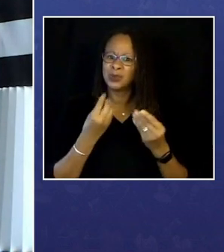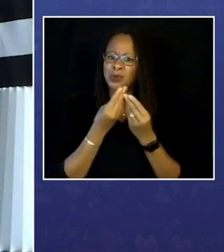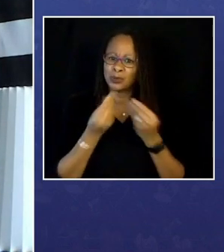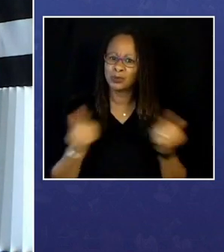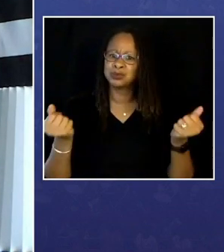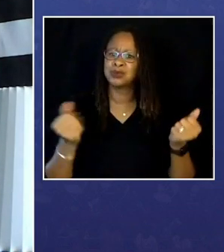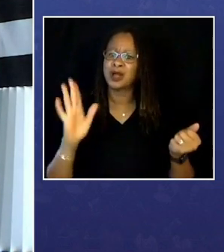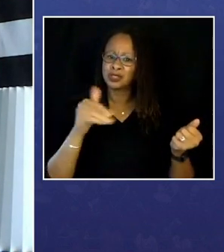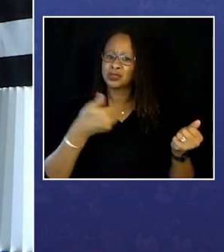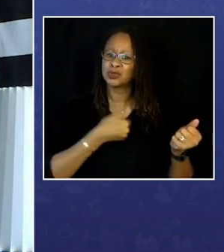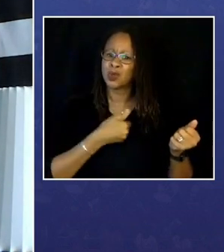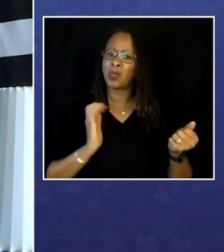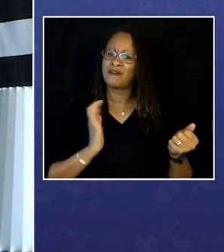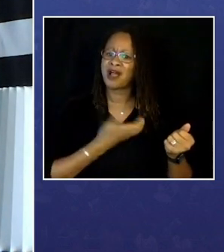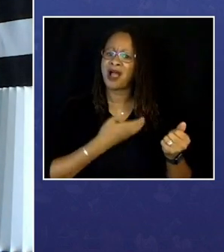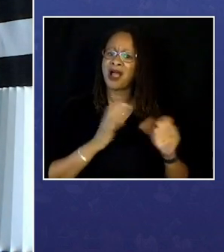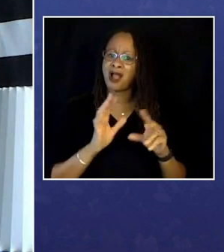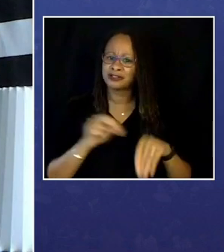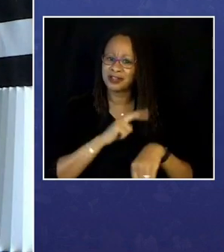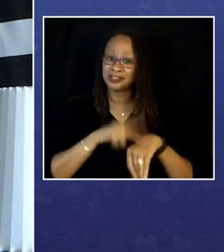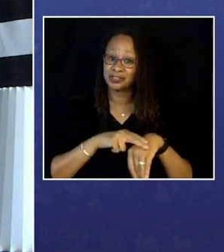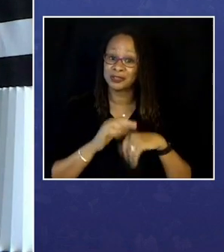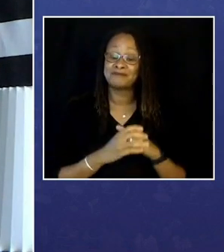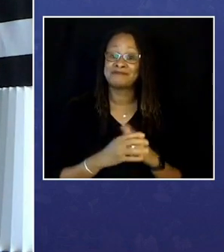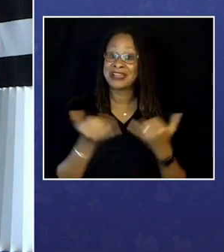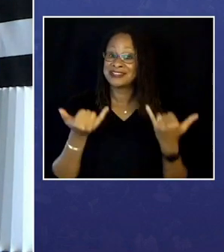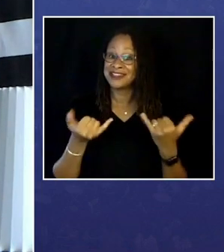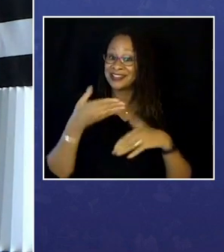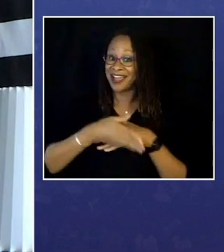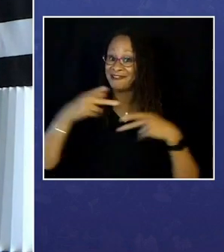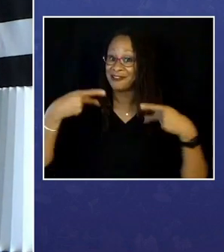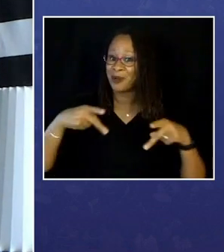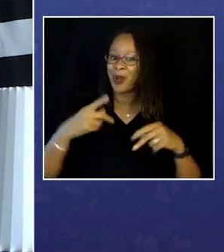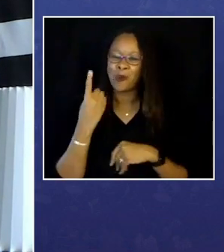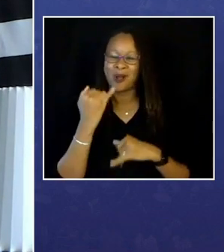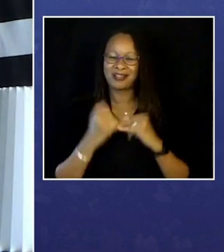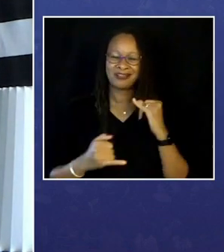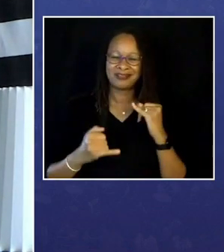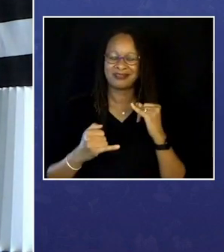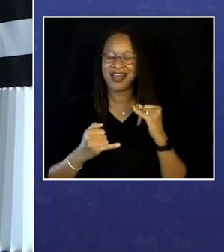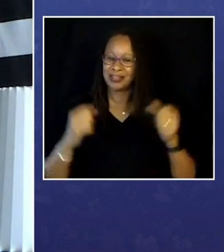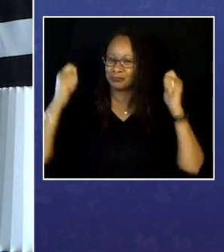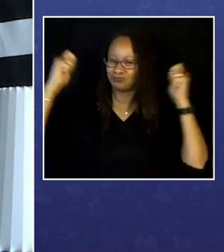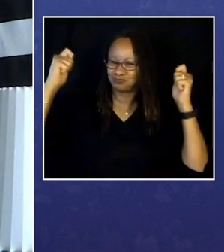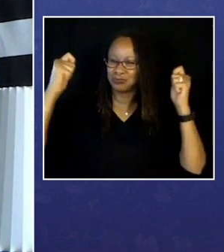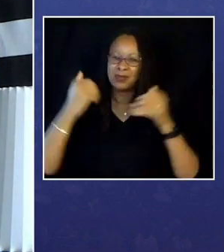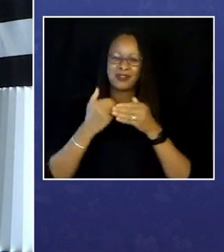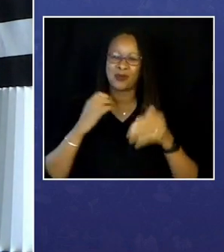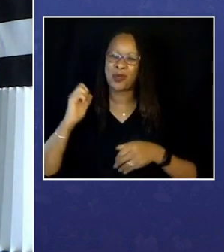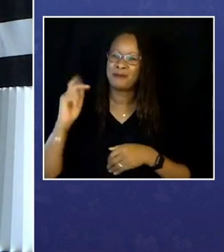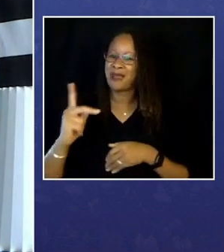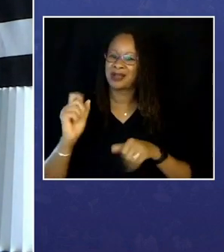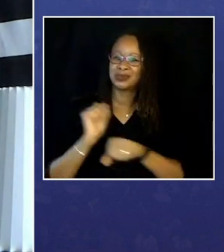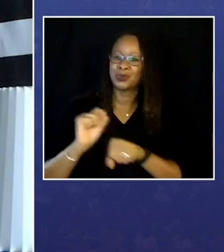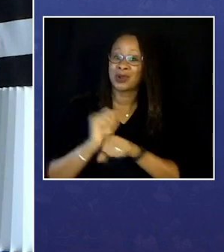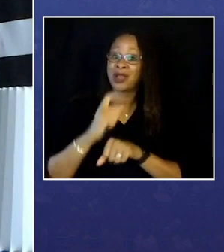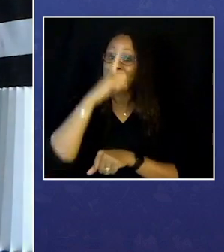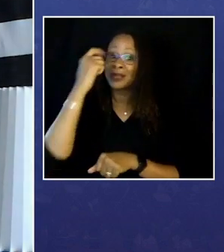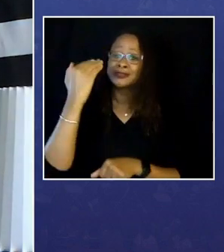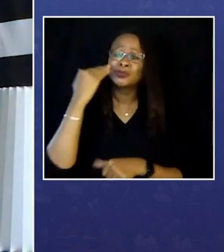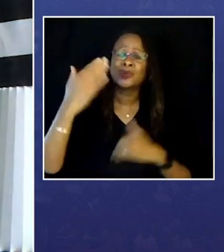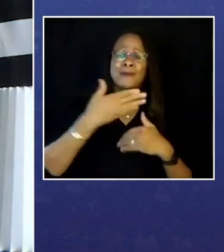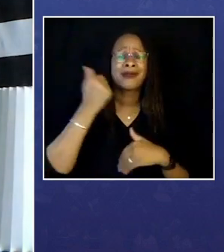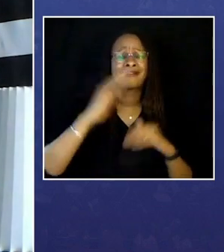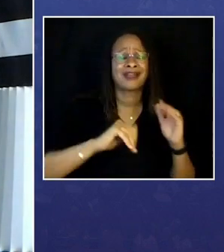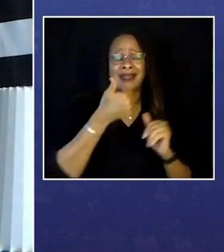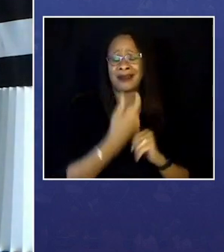soul of our nation. Tonight's after party is one last hurrah before we get back to work, because you